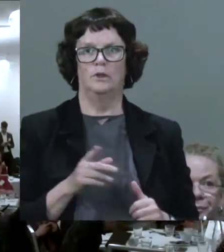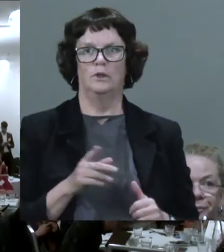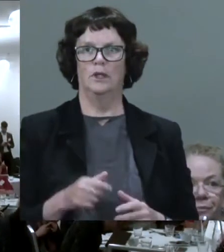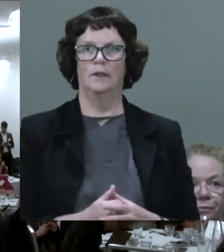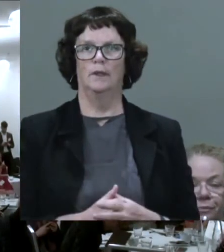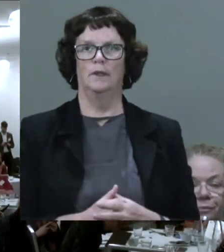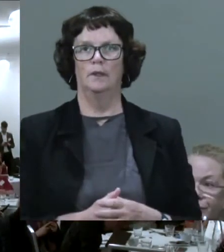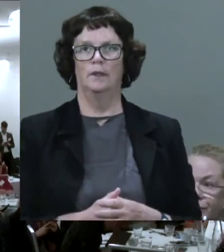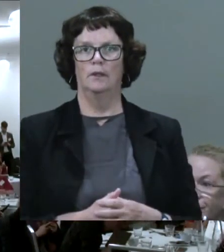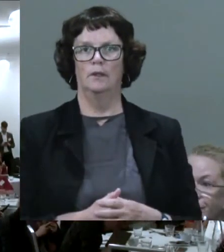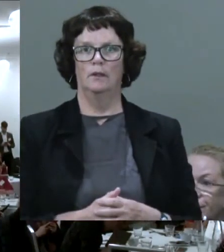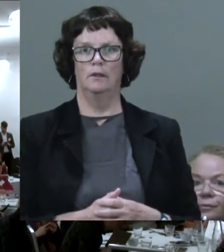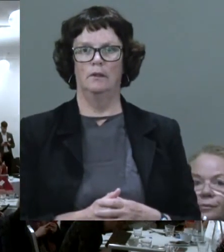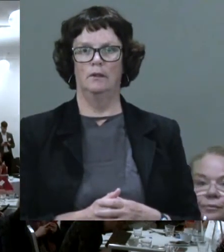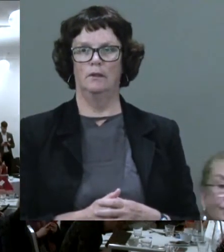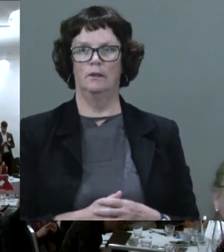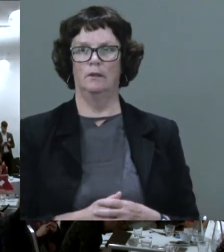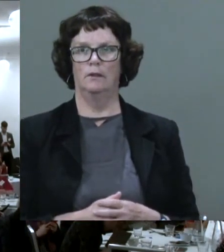Thank you.